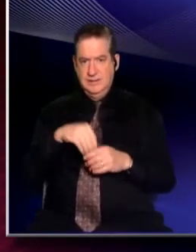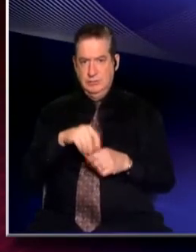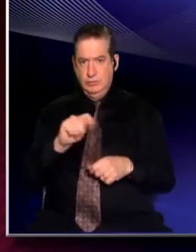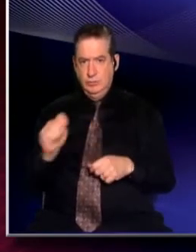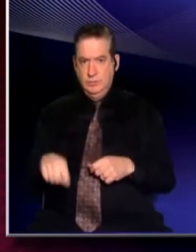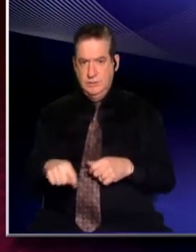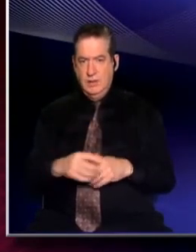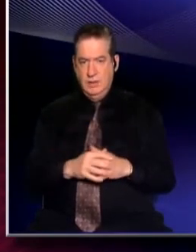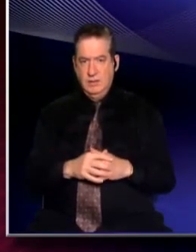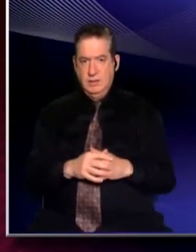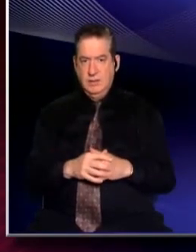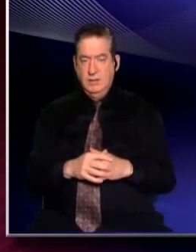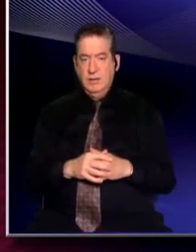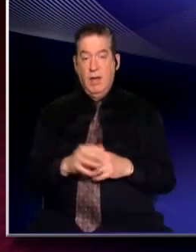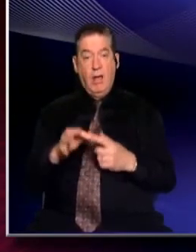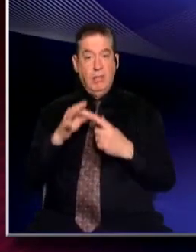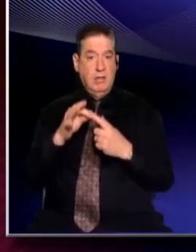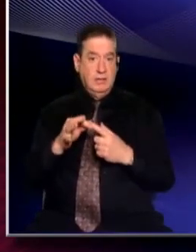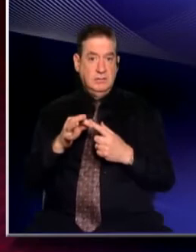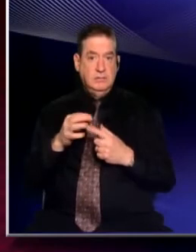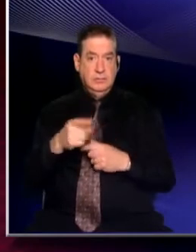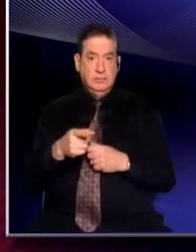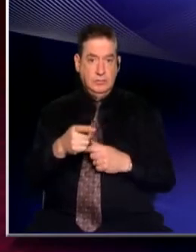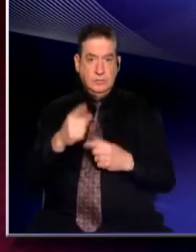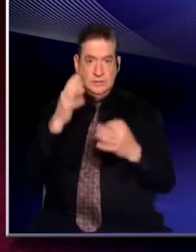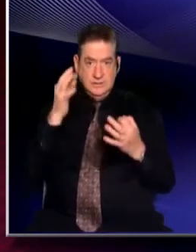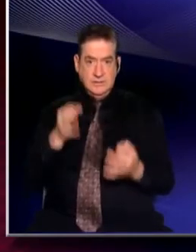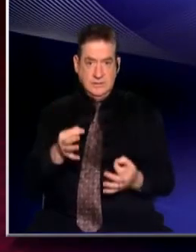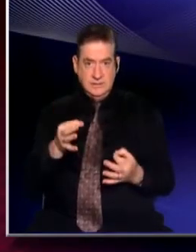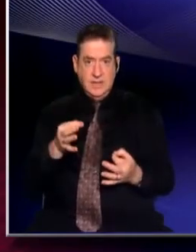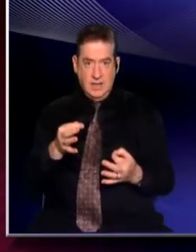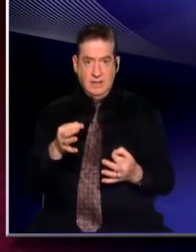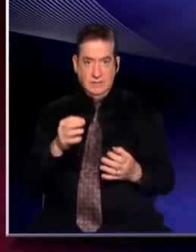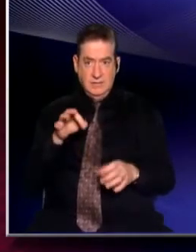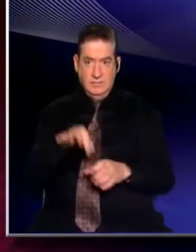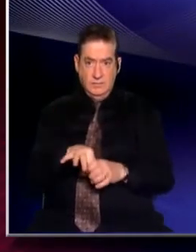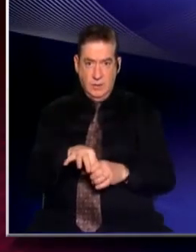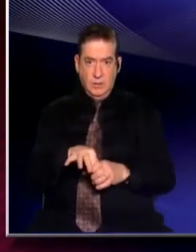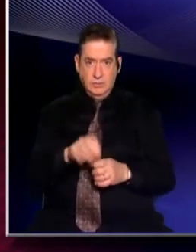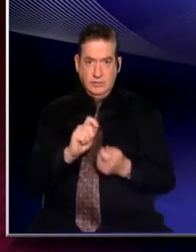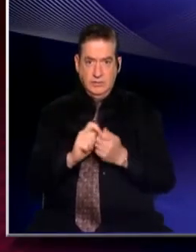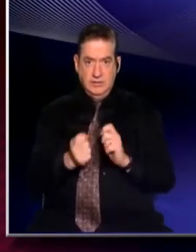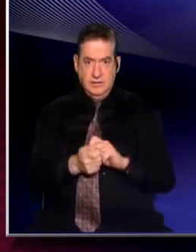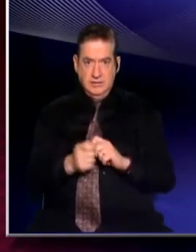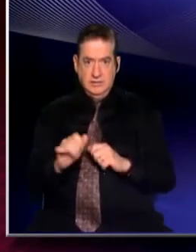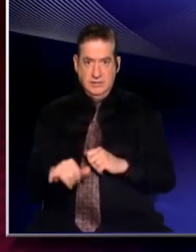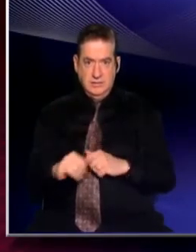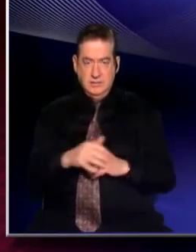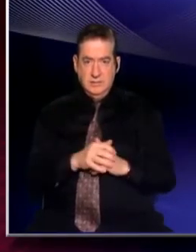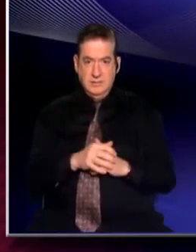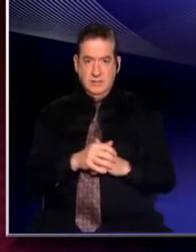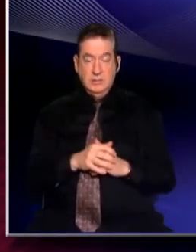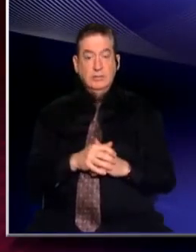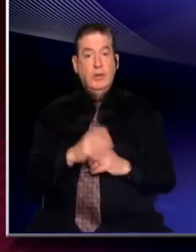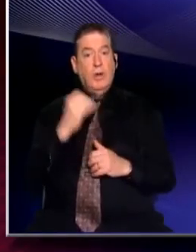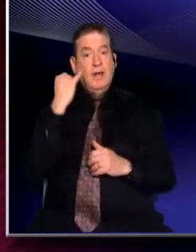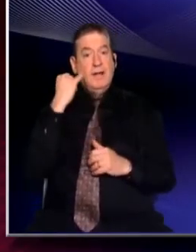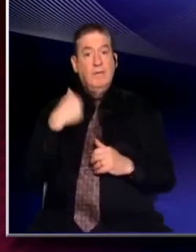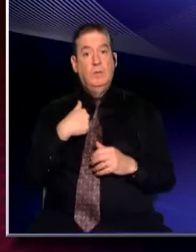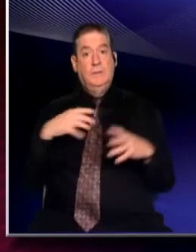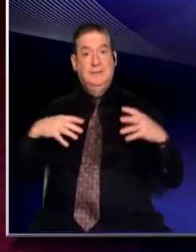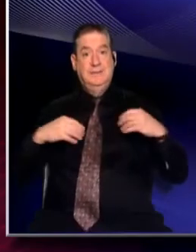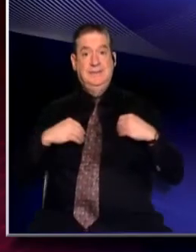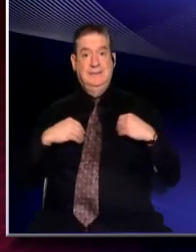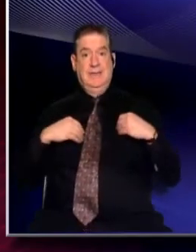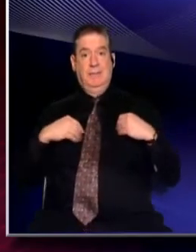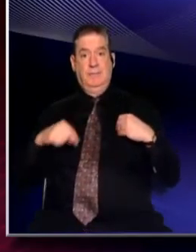Tucson, unless you decide to vote to change that. So if we were to accept this